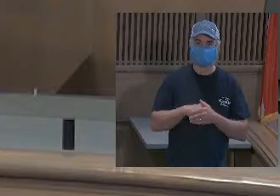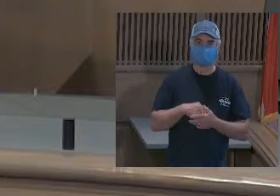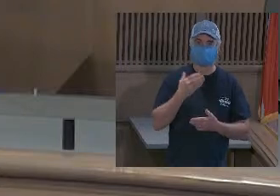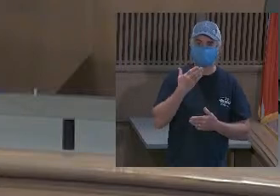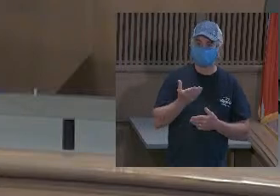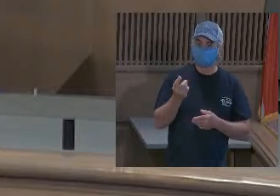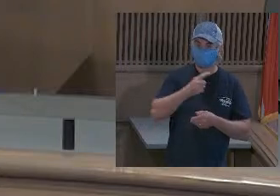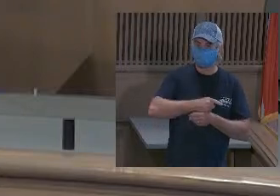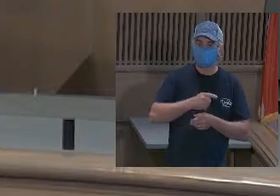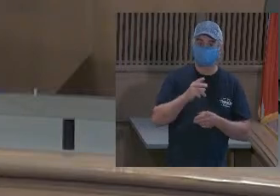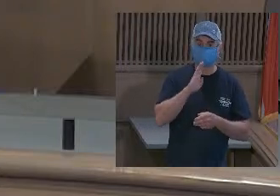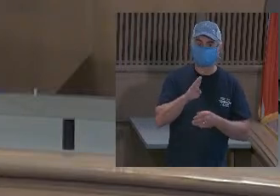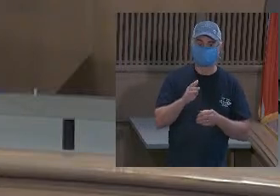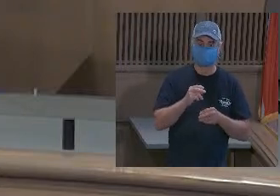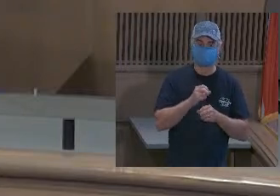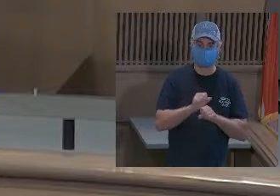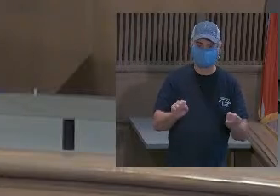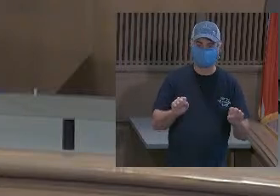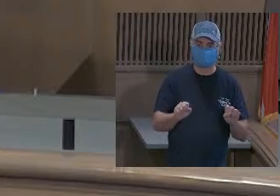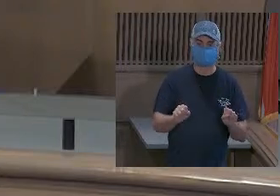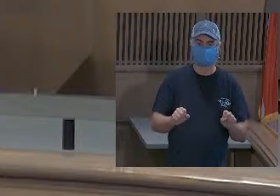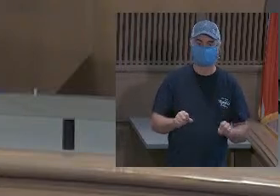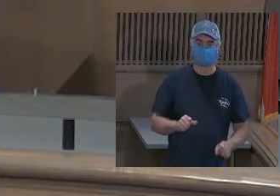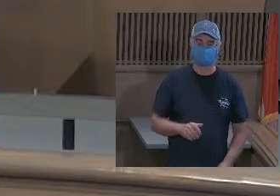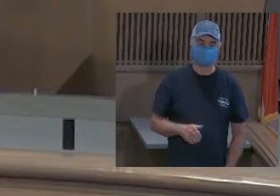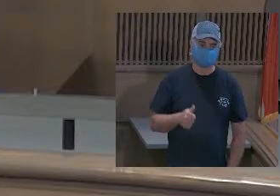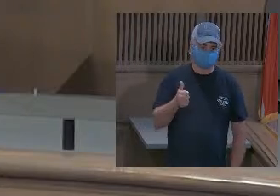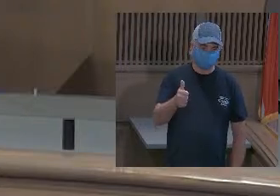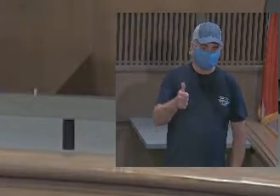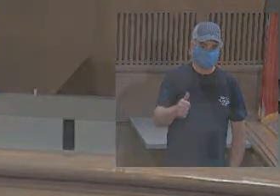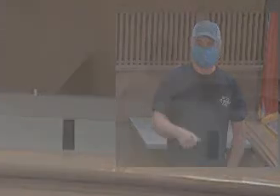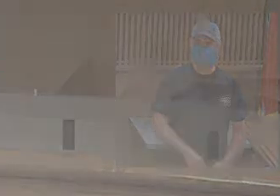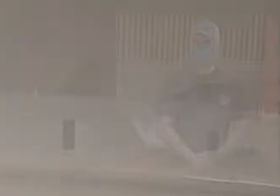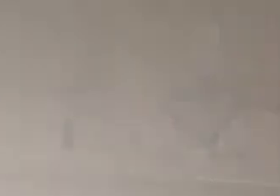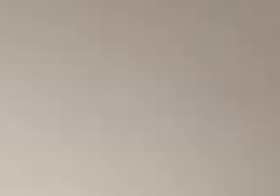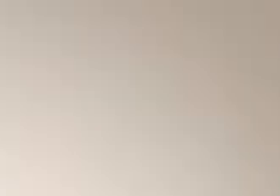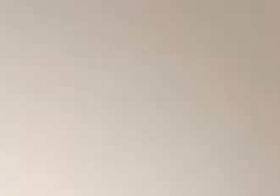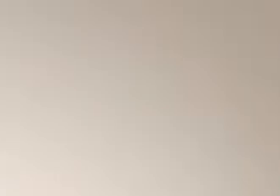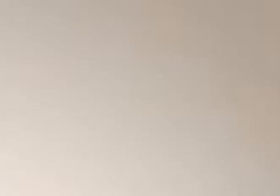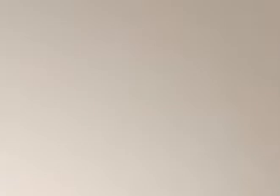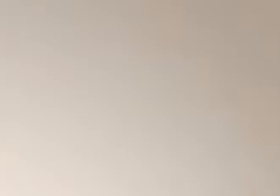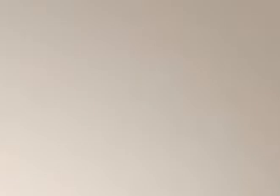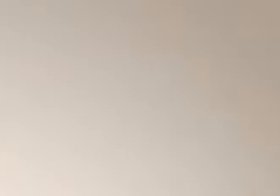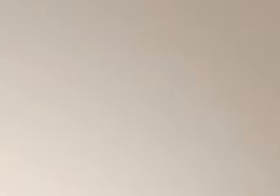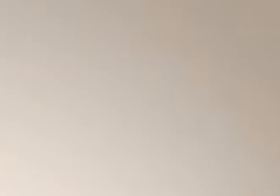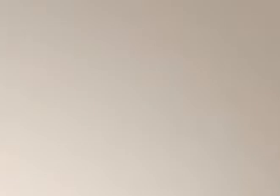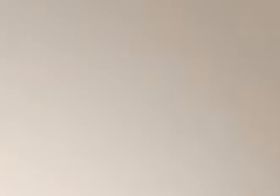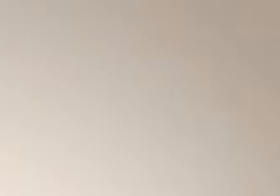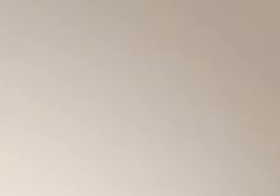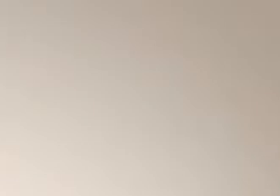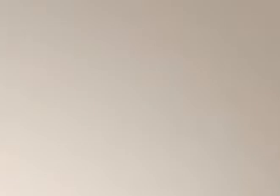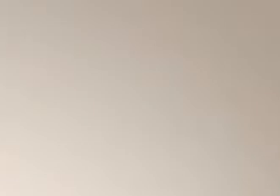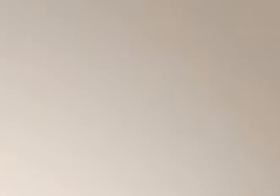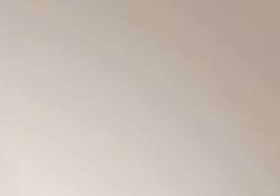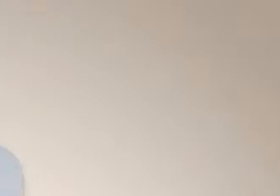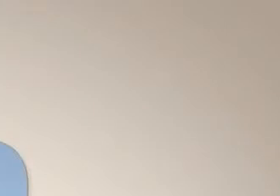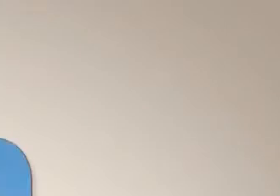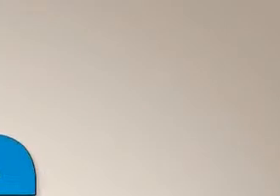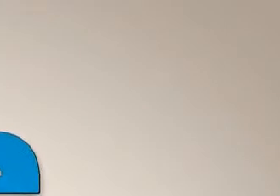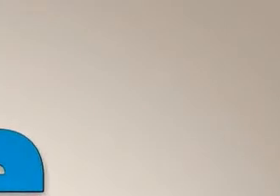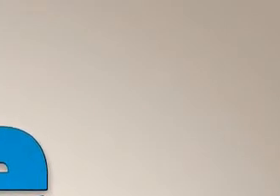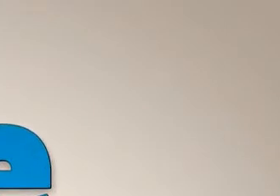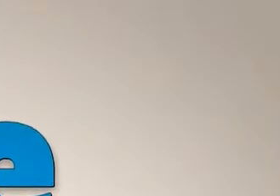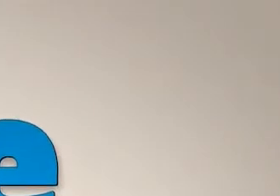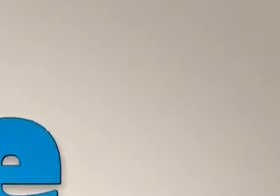good day, be safe, and be well. Thank you. The City of Albany, Dougherty County, and several other local organizations